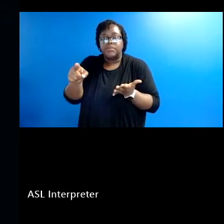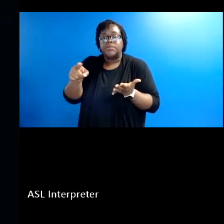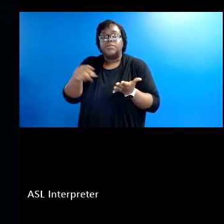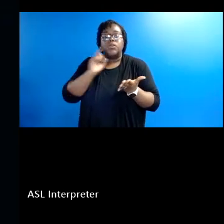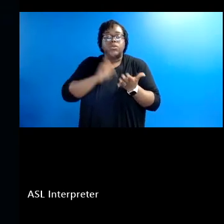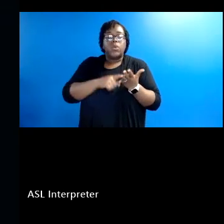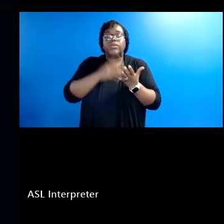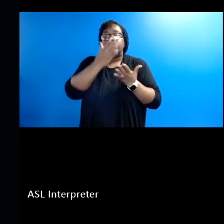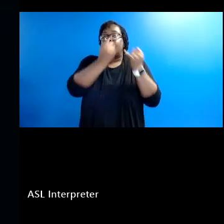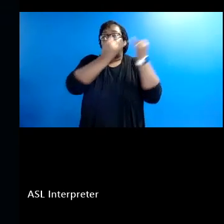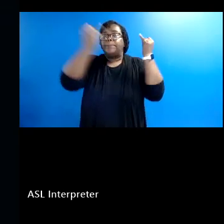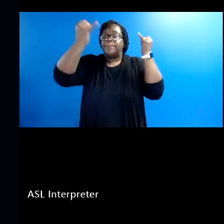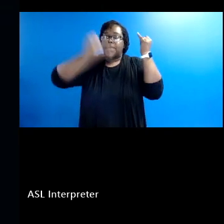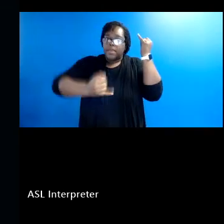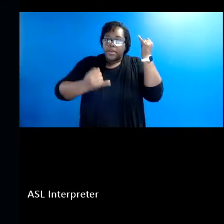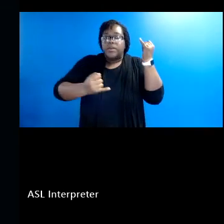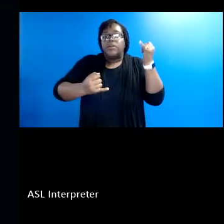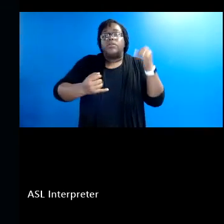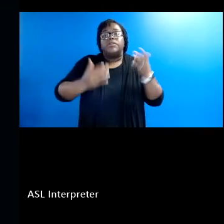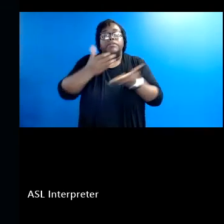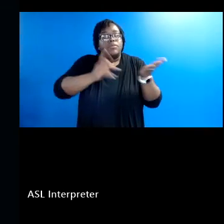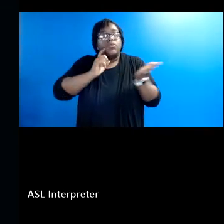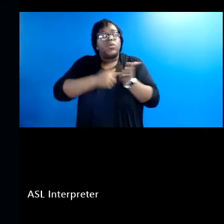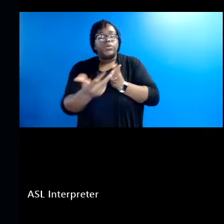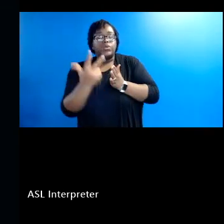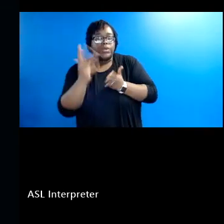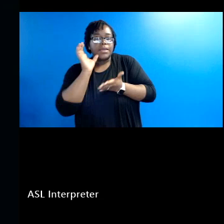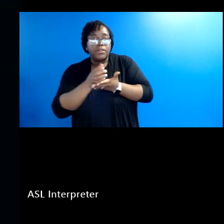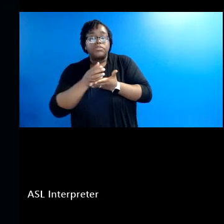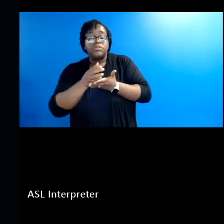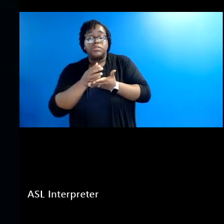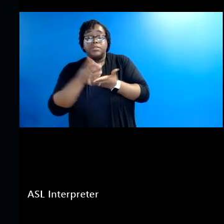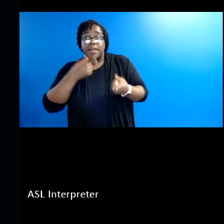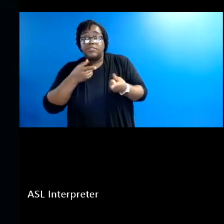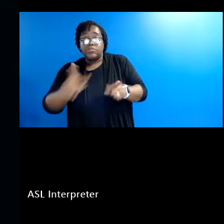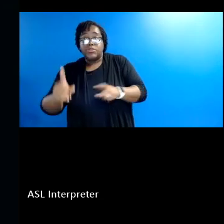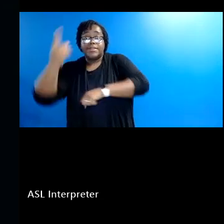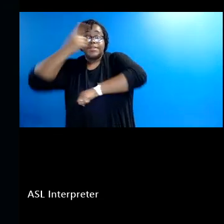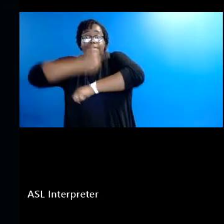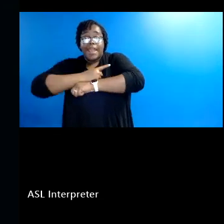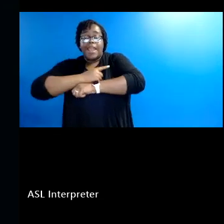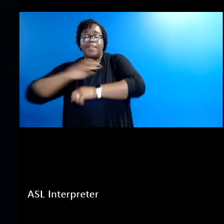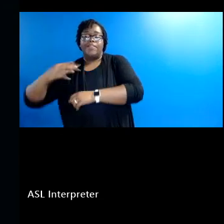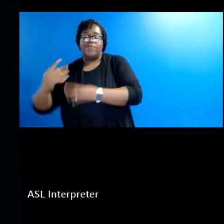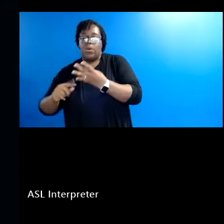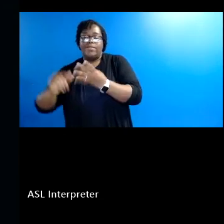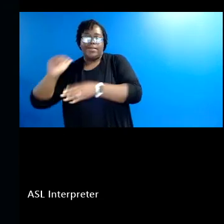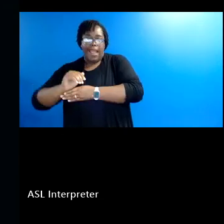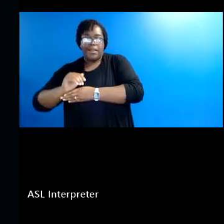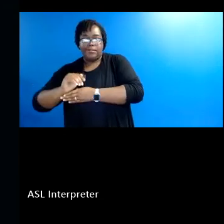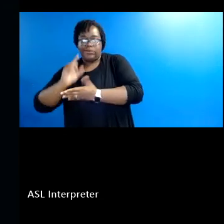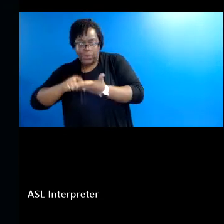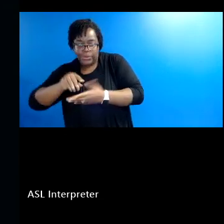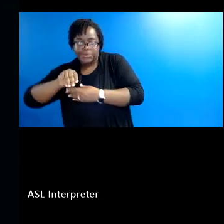wires down. That some of it, you'll see 3 of them were found during daytime, and then the 4th one was found at night.